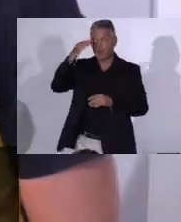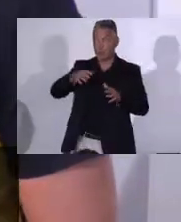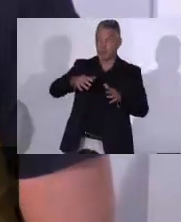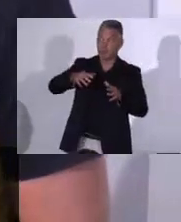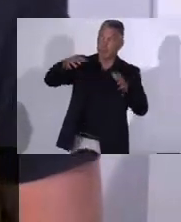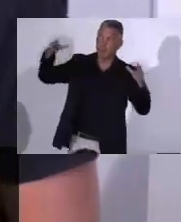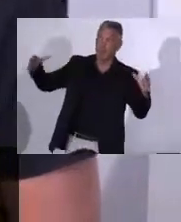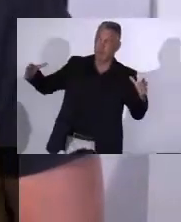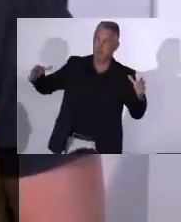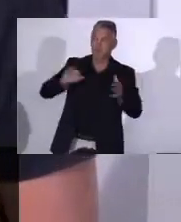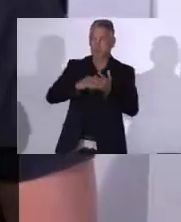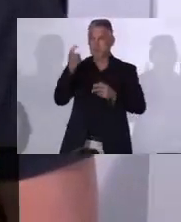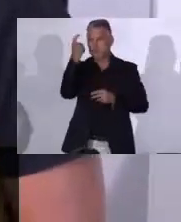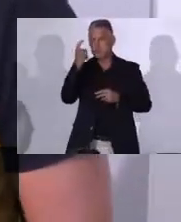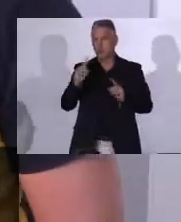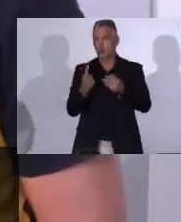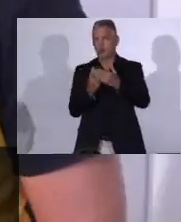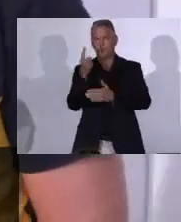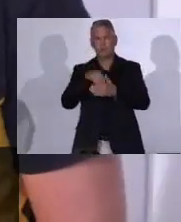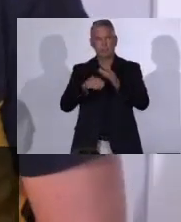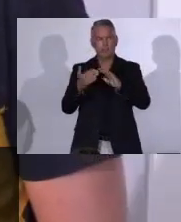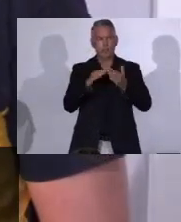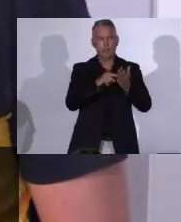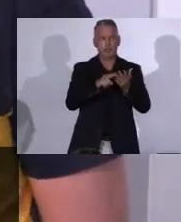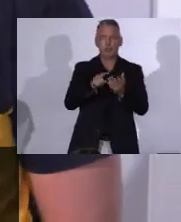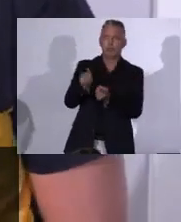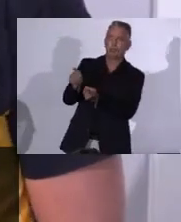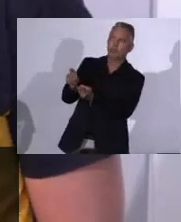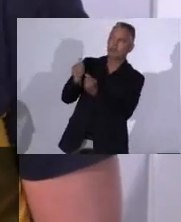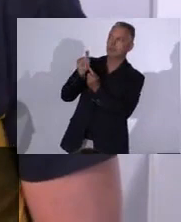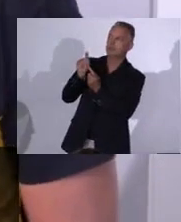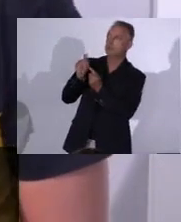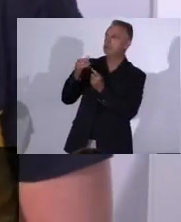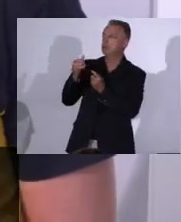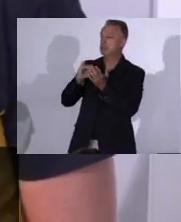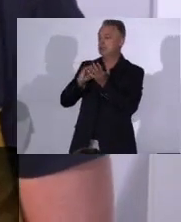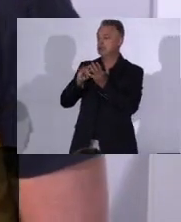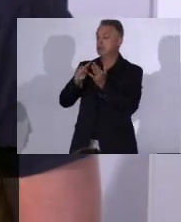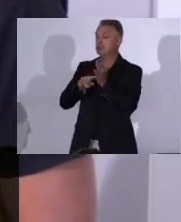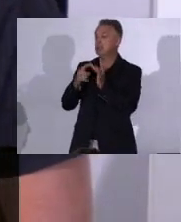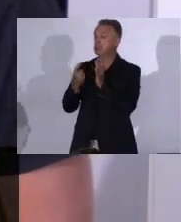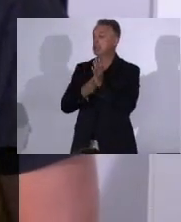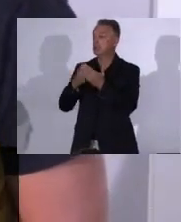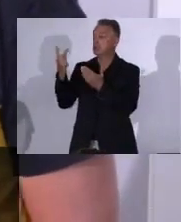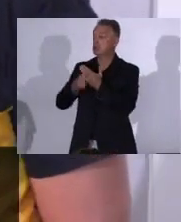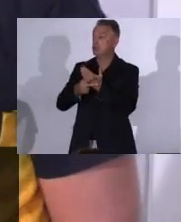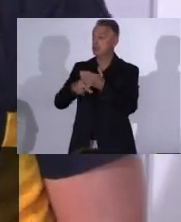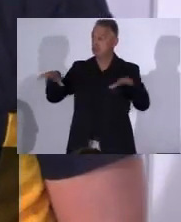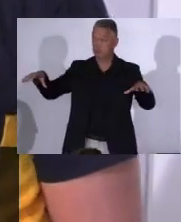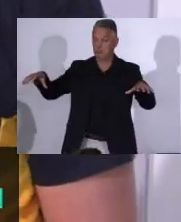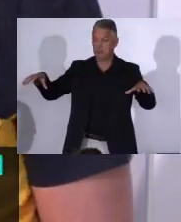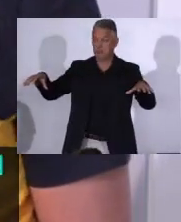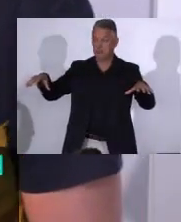is there within the community to tap into perhaps a senior program and marry the two up, where everybody